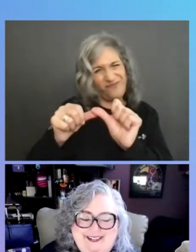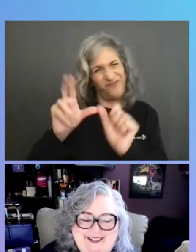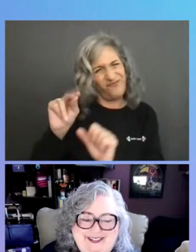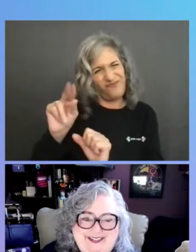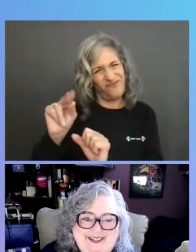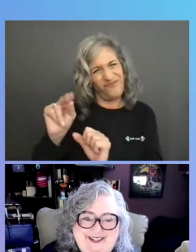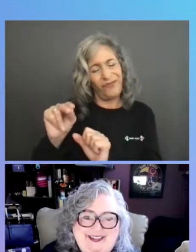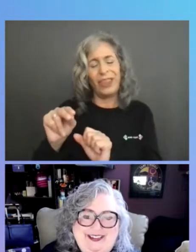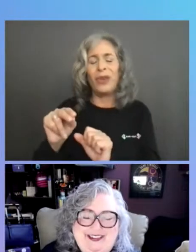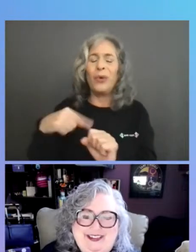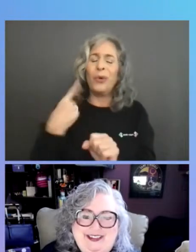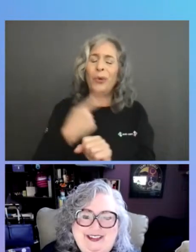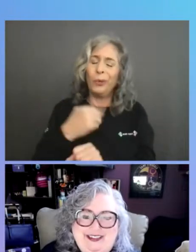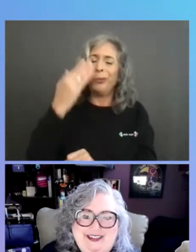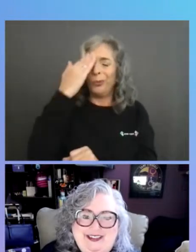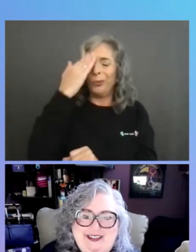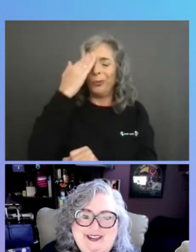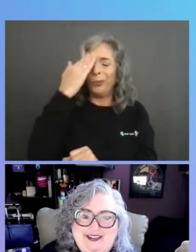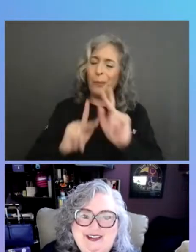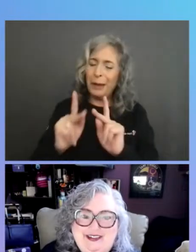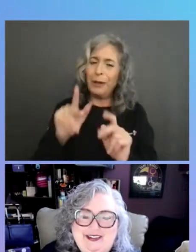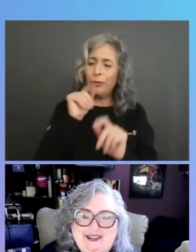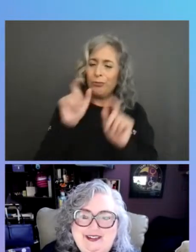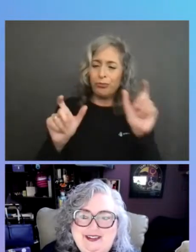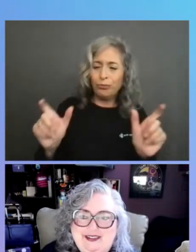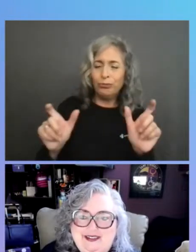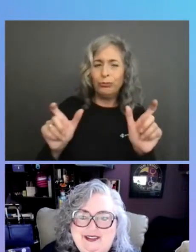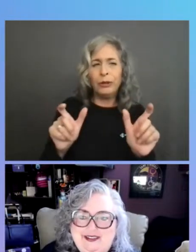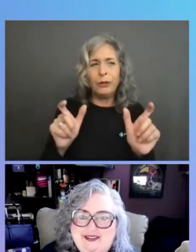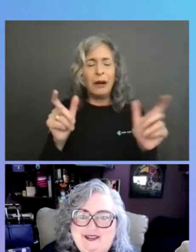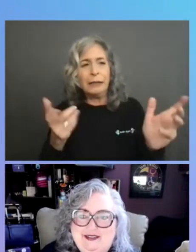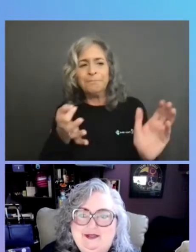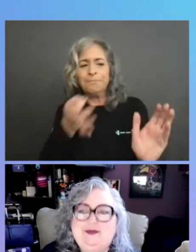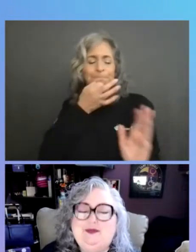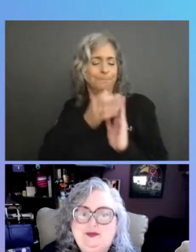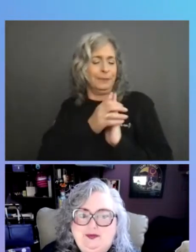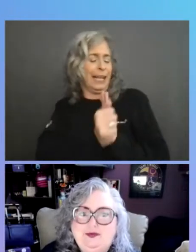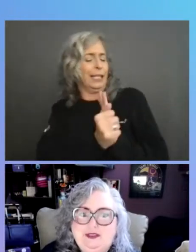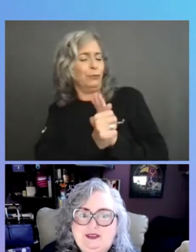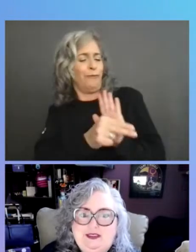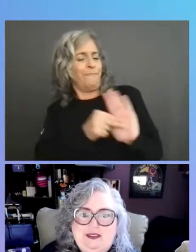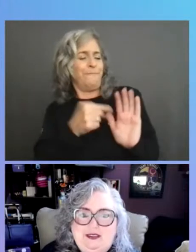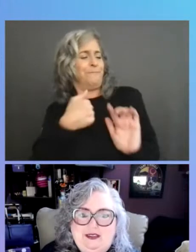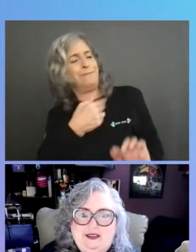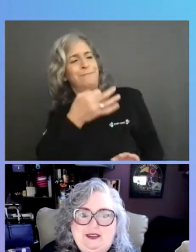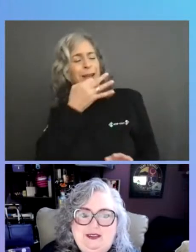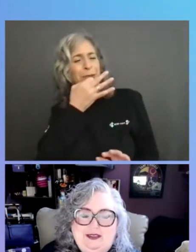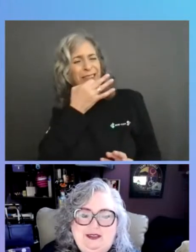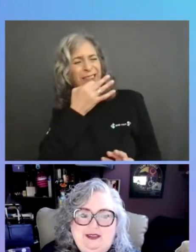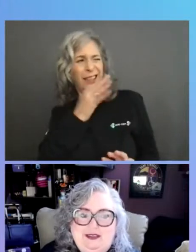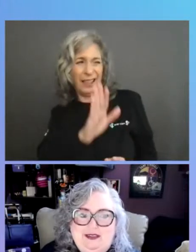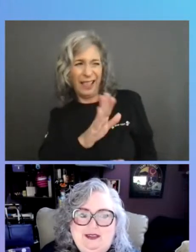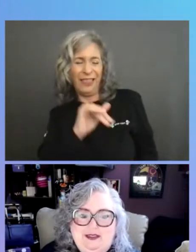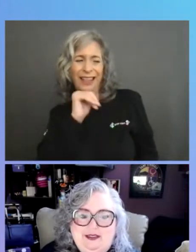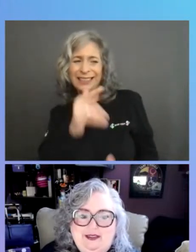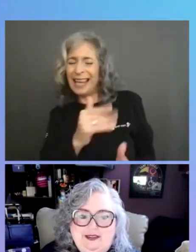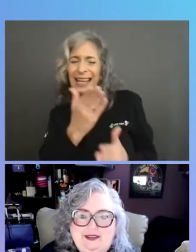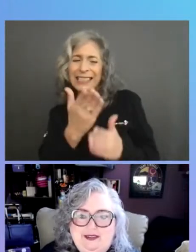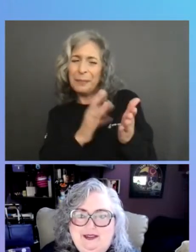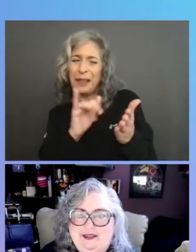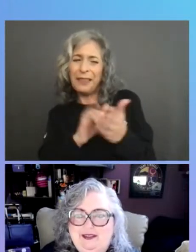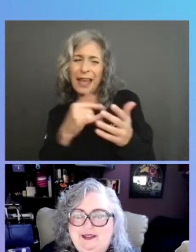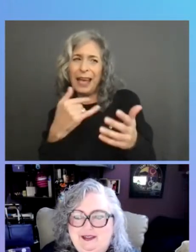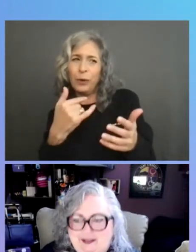that for people who are actually considered experts, that's not something that is granted via